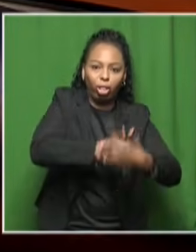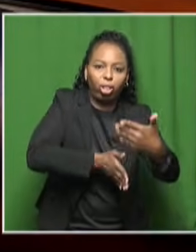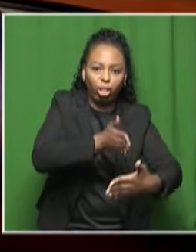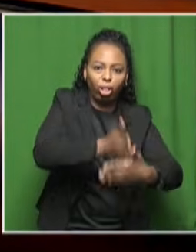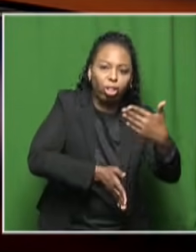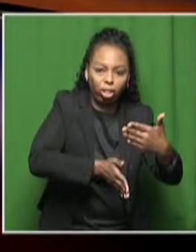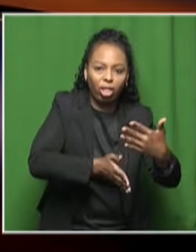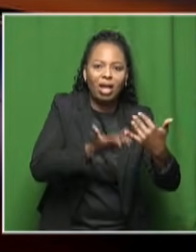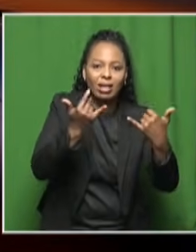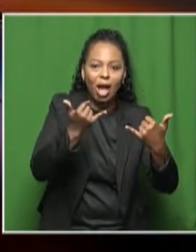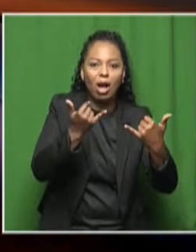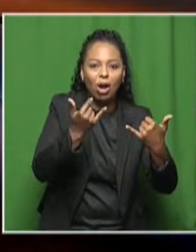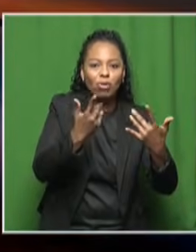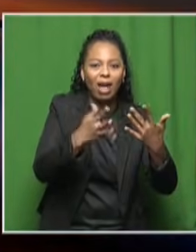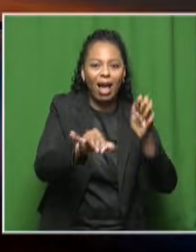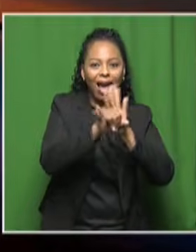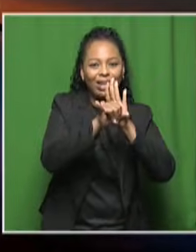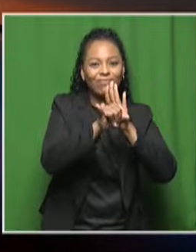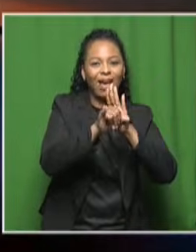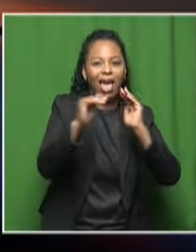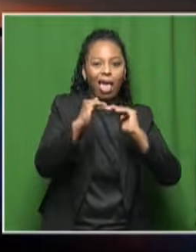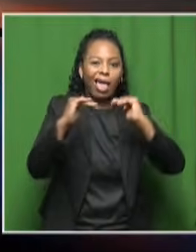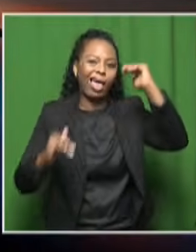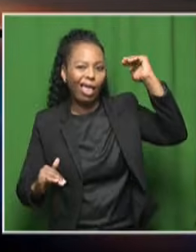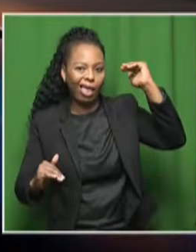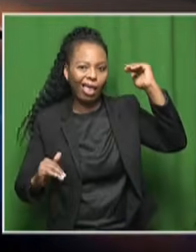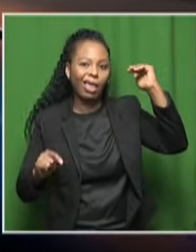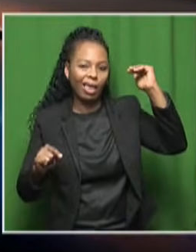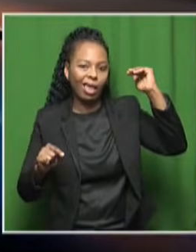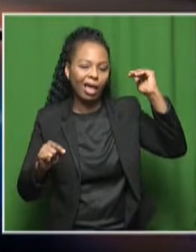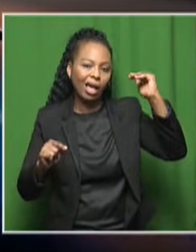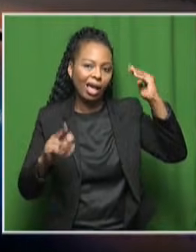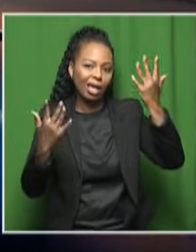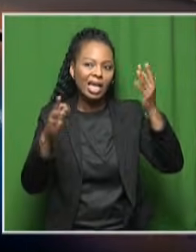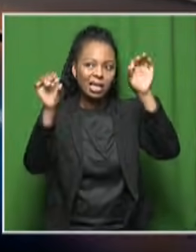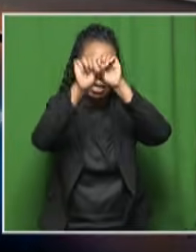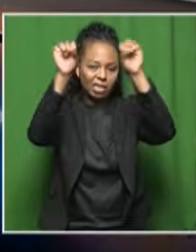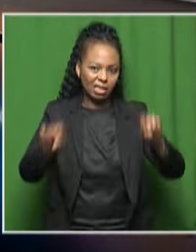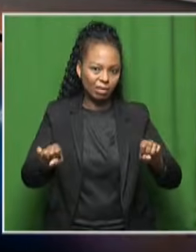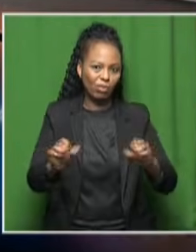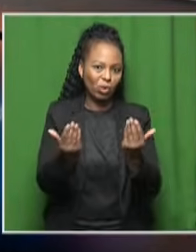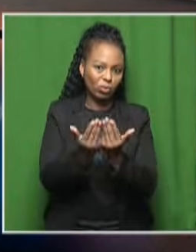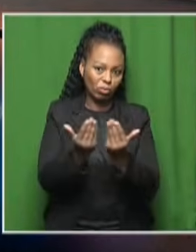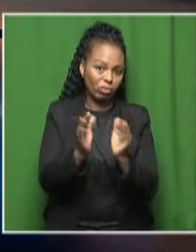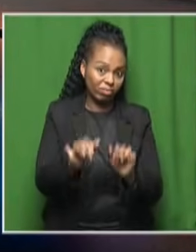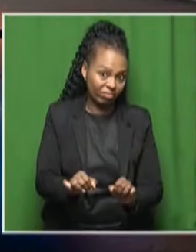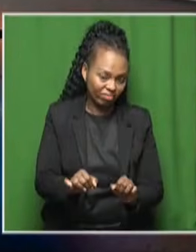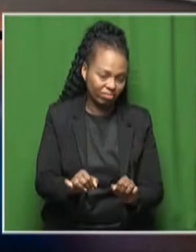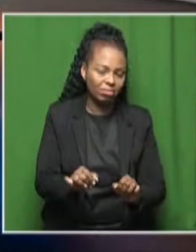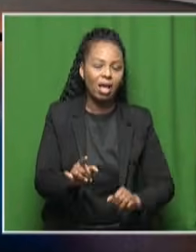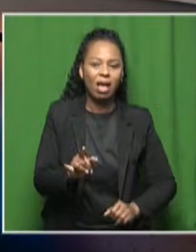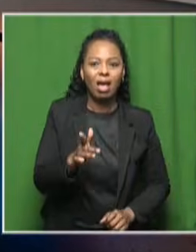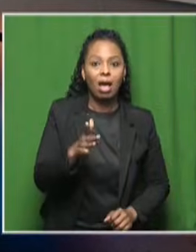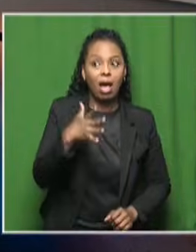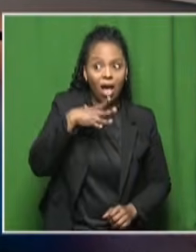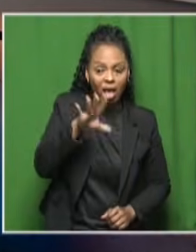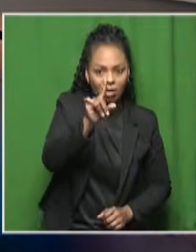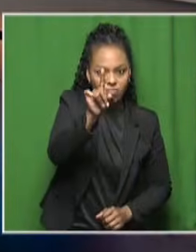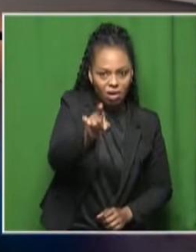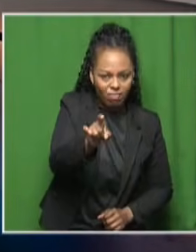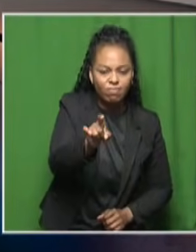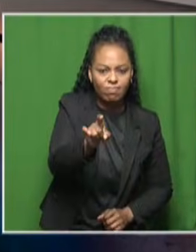existing inequality. Inequality, yes. Across our school system. But then, of course, there are other questions